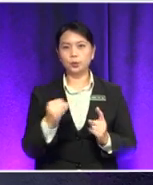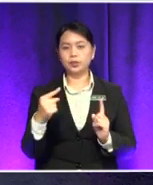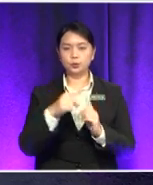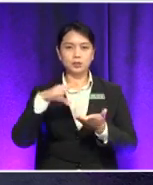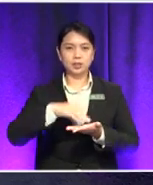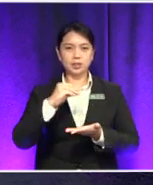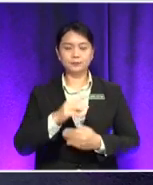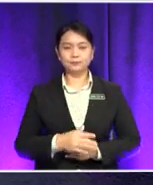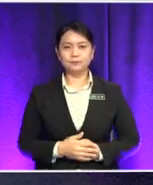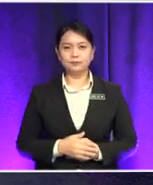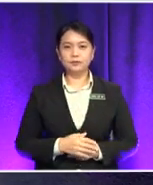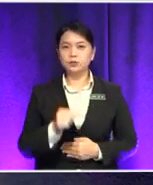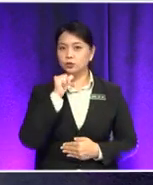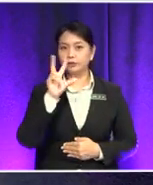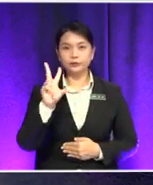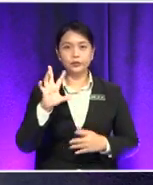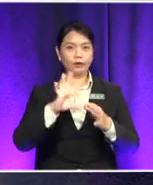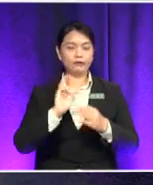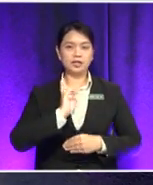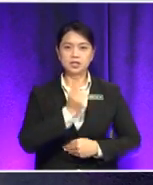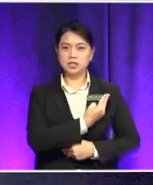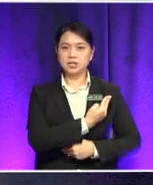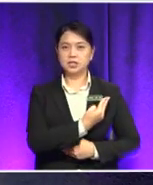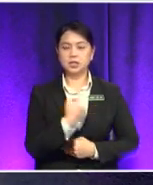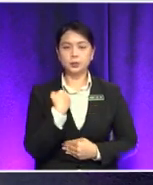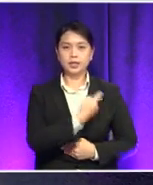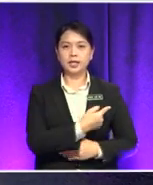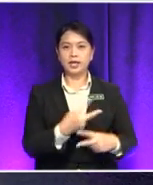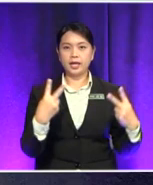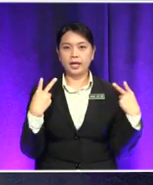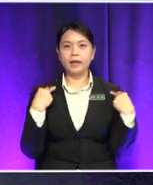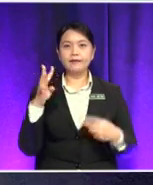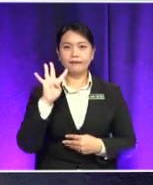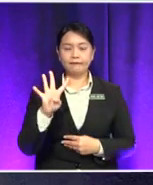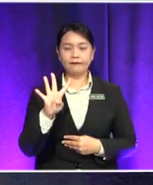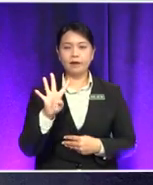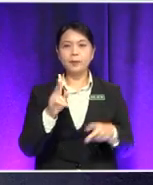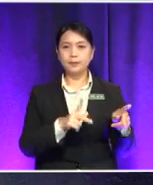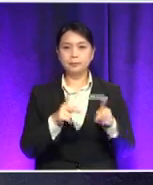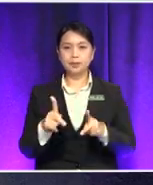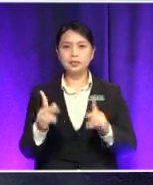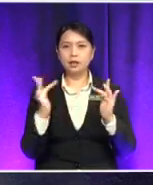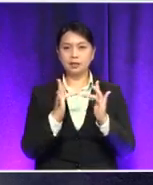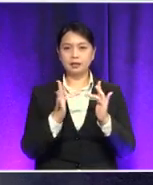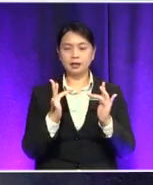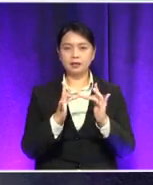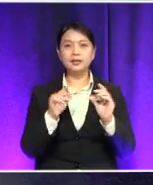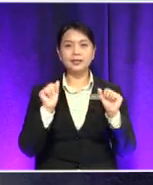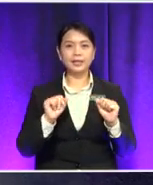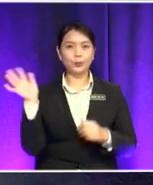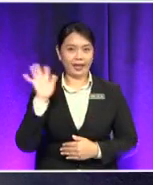not just the three of us today. We also have four pupils online. Yes. Hello, everyone. Can you wave at us